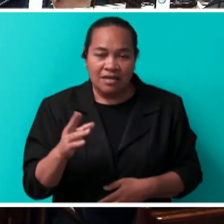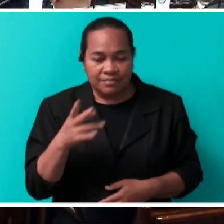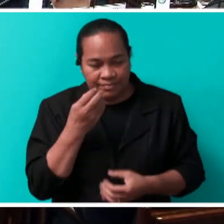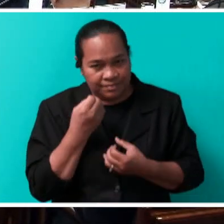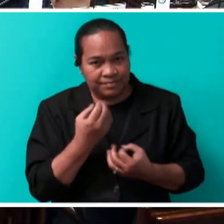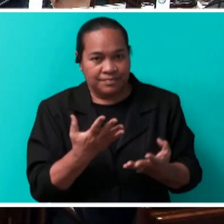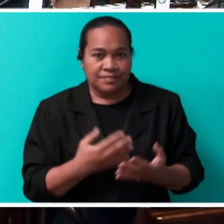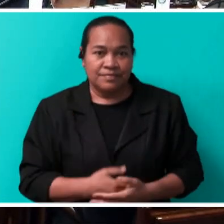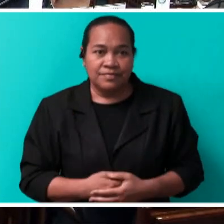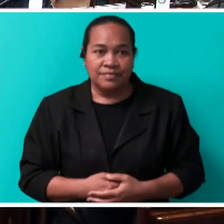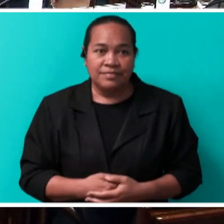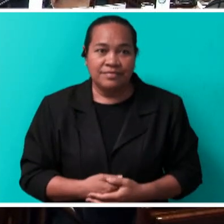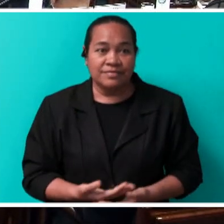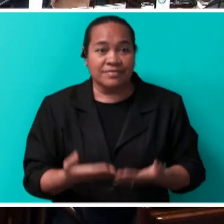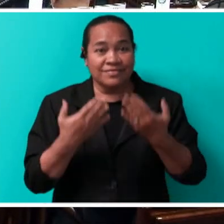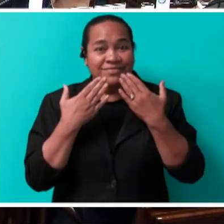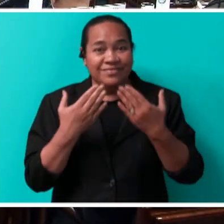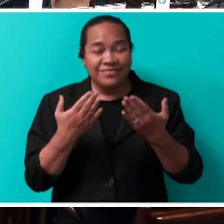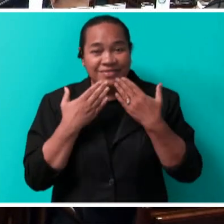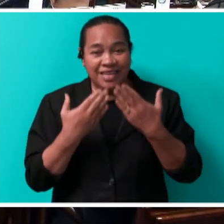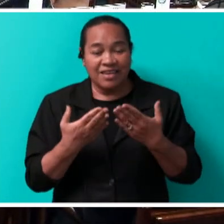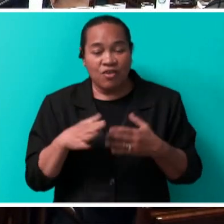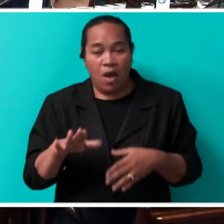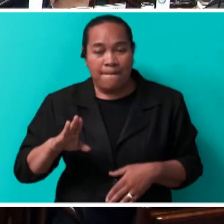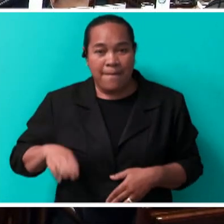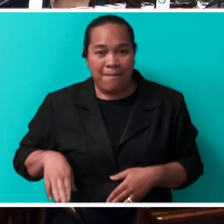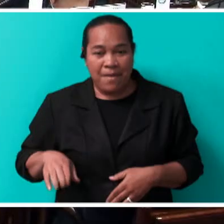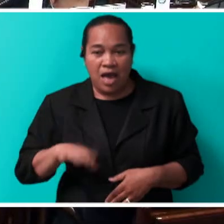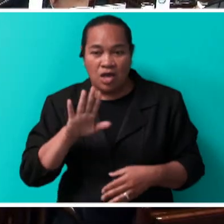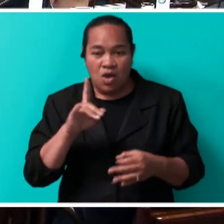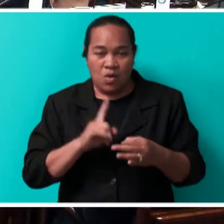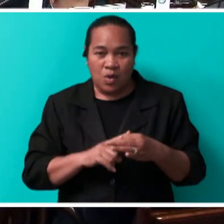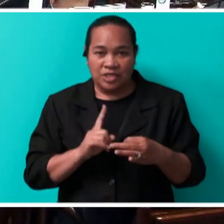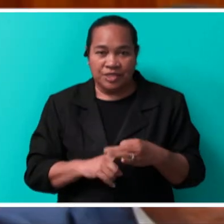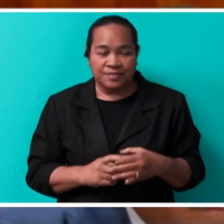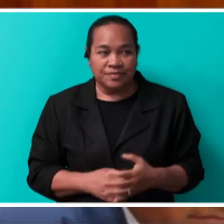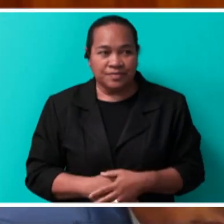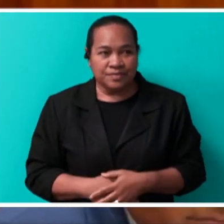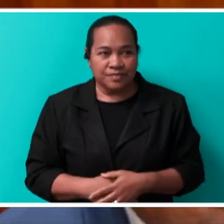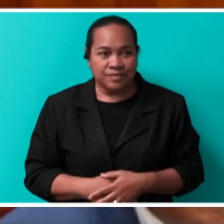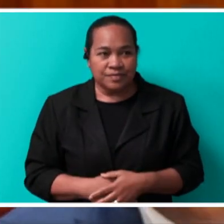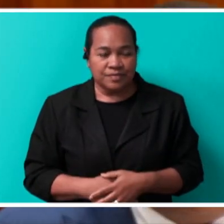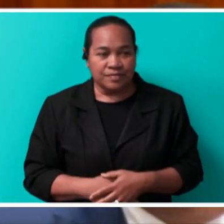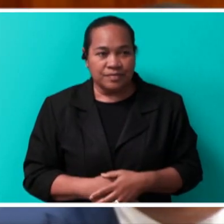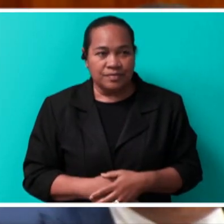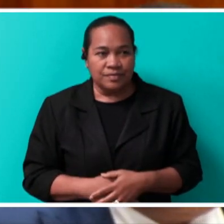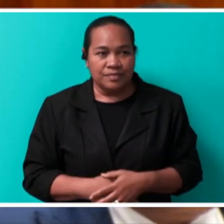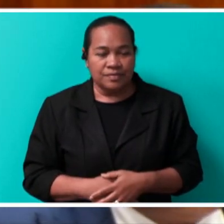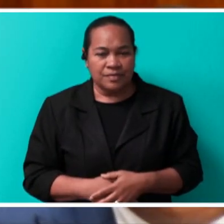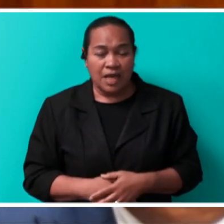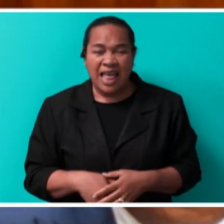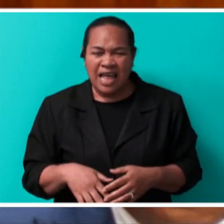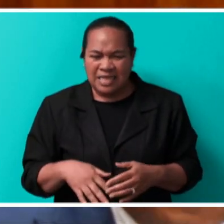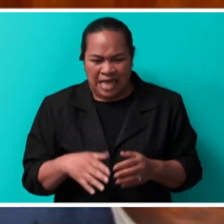Thank you, Mr. Speaker, sir, and I thank the honourable member for the question. Mr. Speaker, sir, the lack